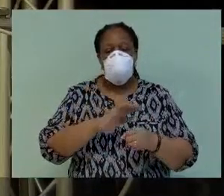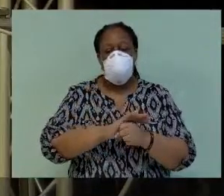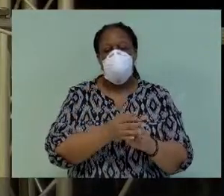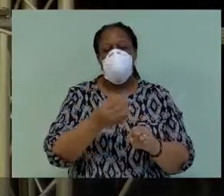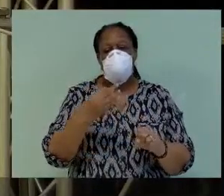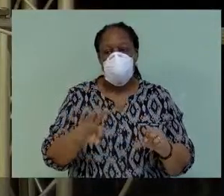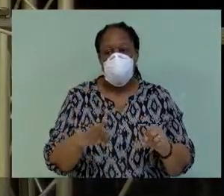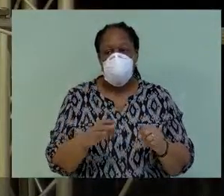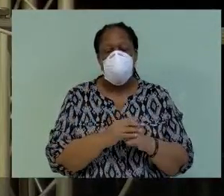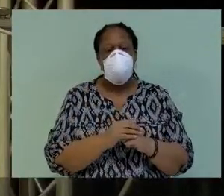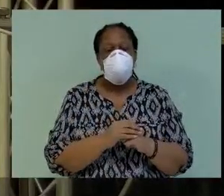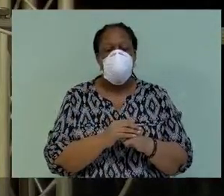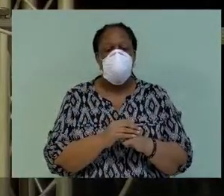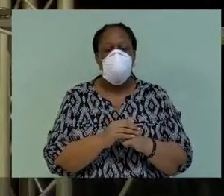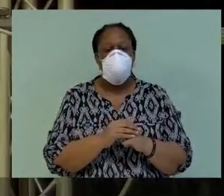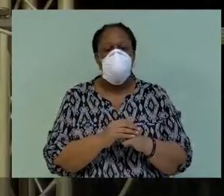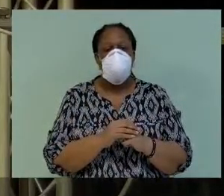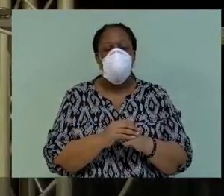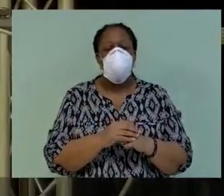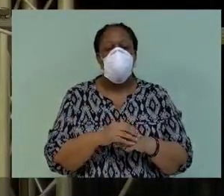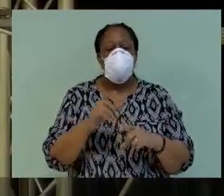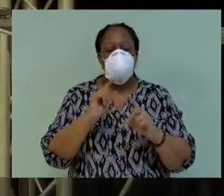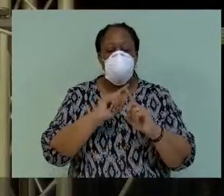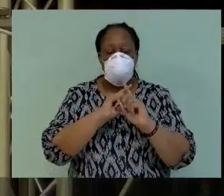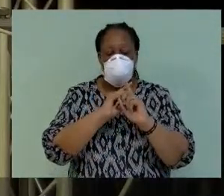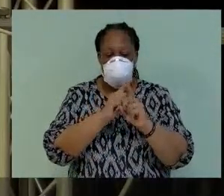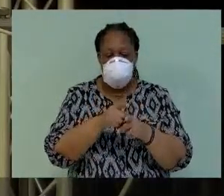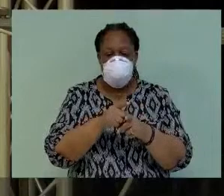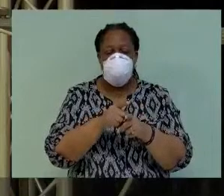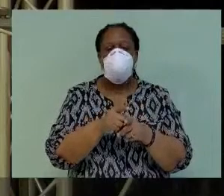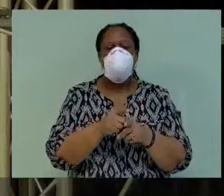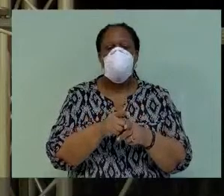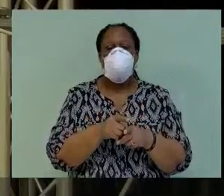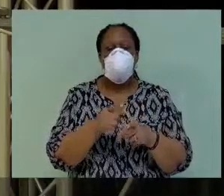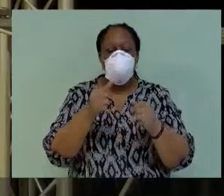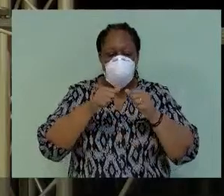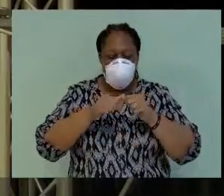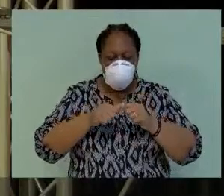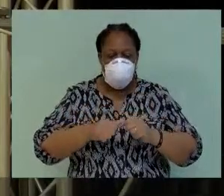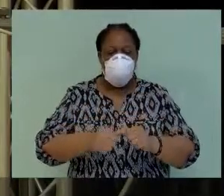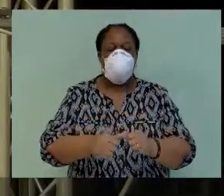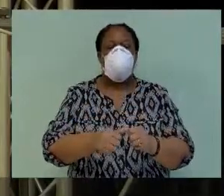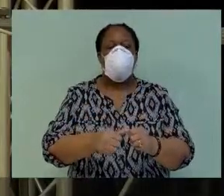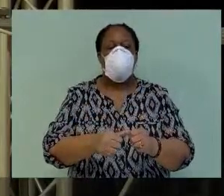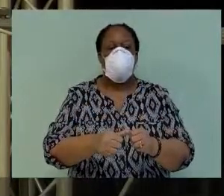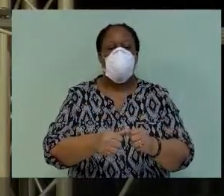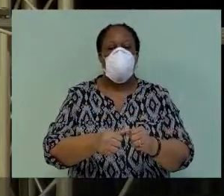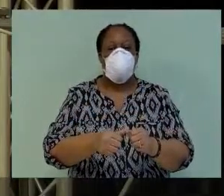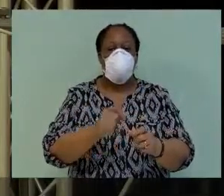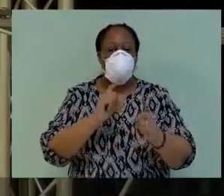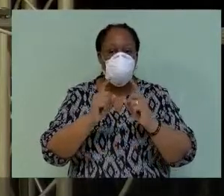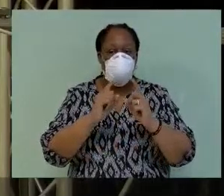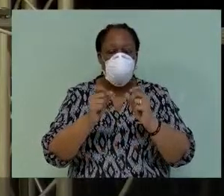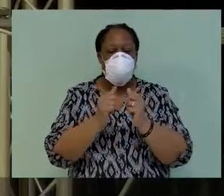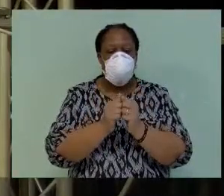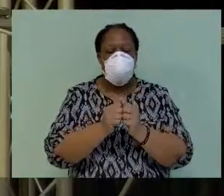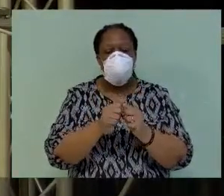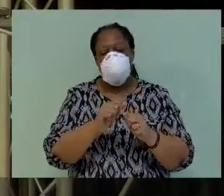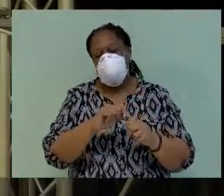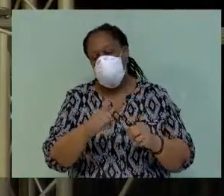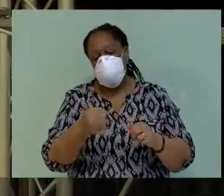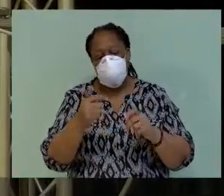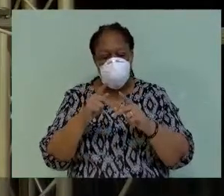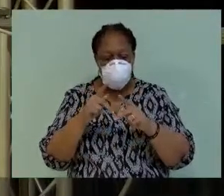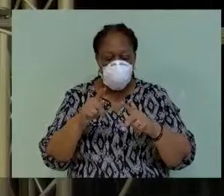any event, our responses are based on continued engagement with stakeholders and partners of the Ministry